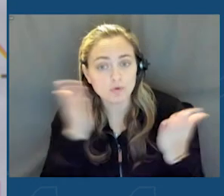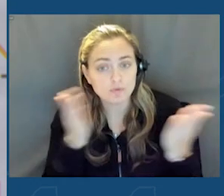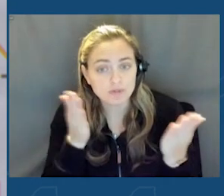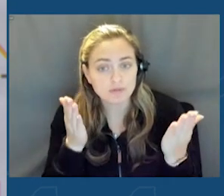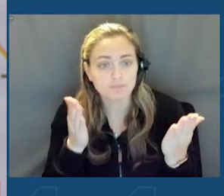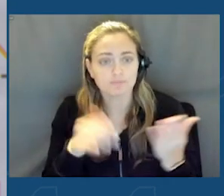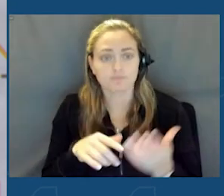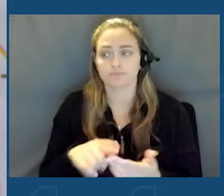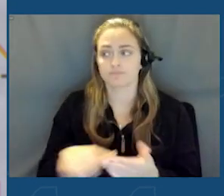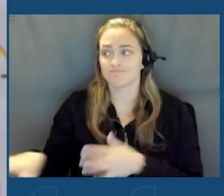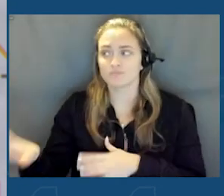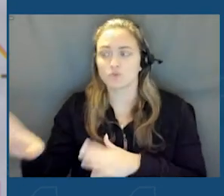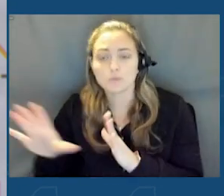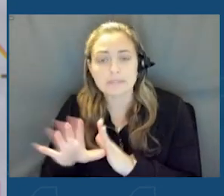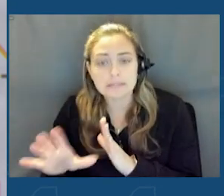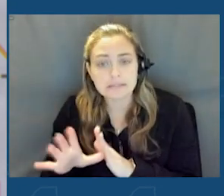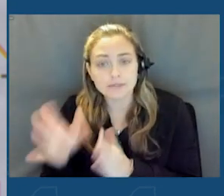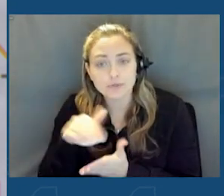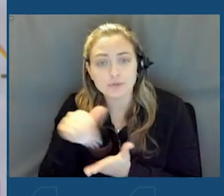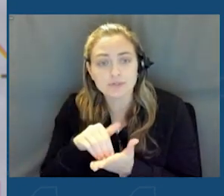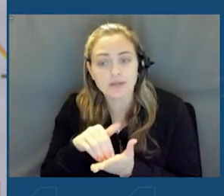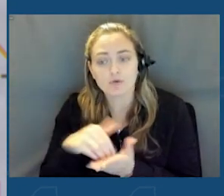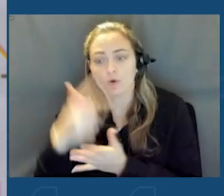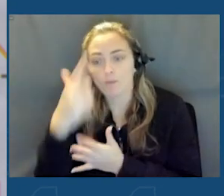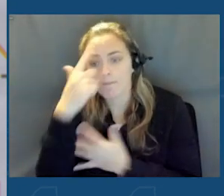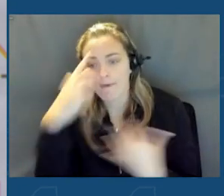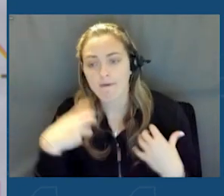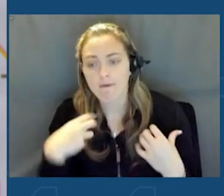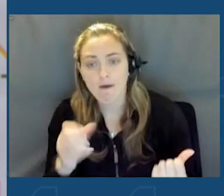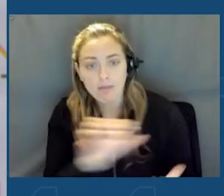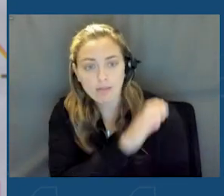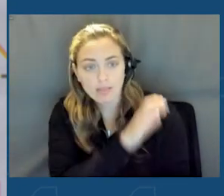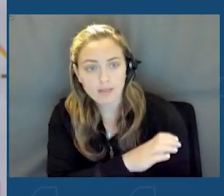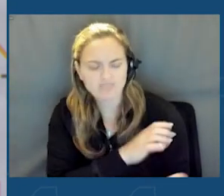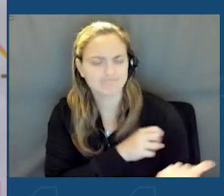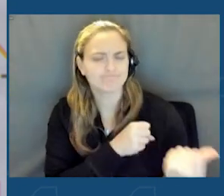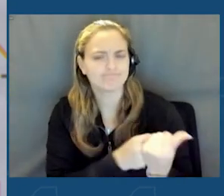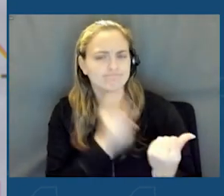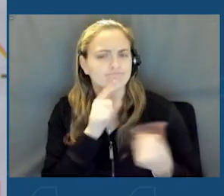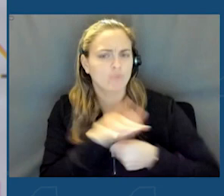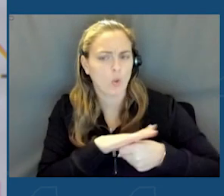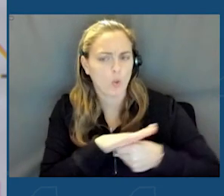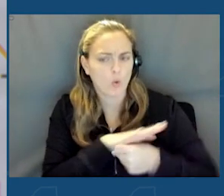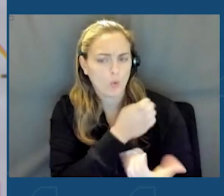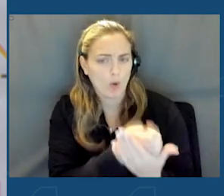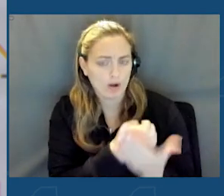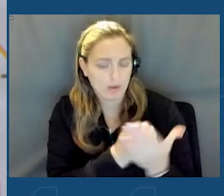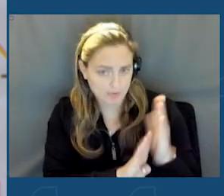senior centers, a mental health clinic, and support for local economic development.